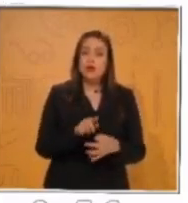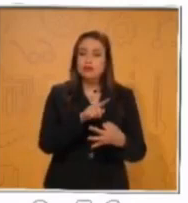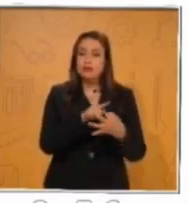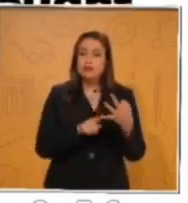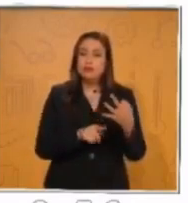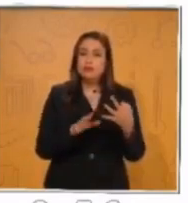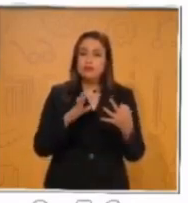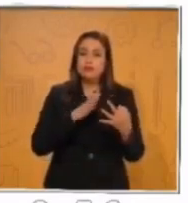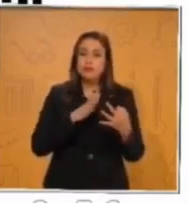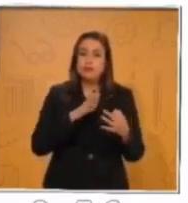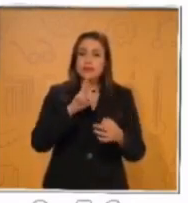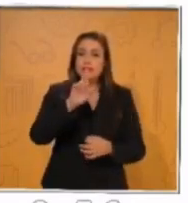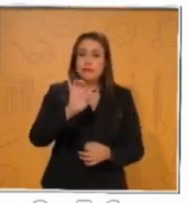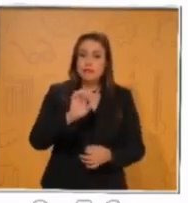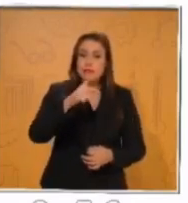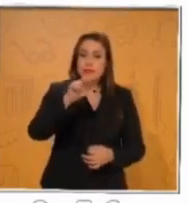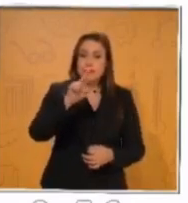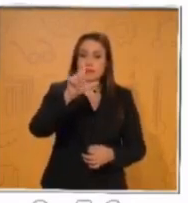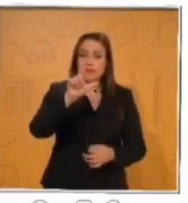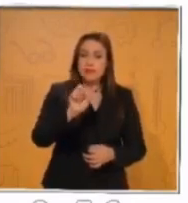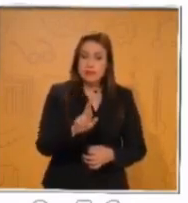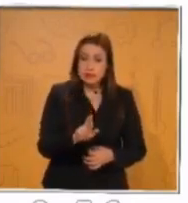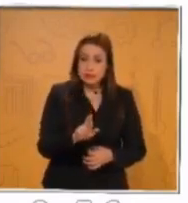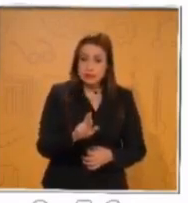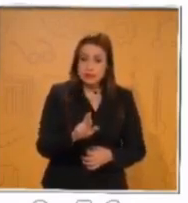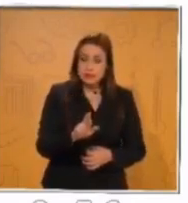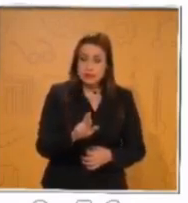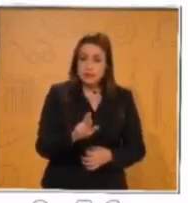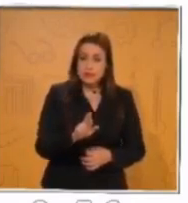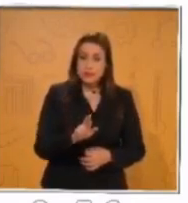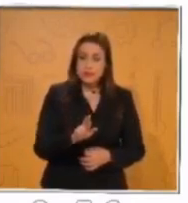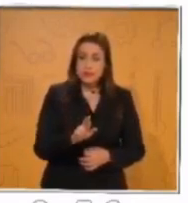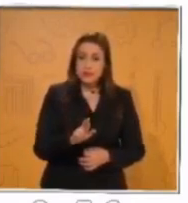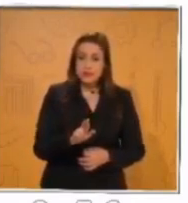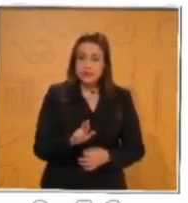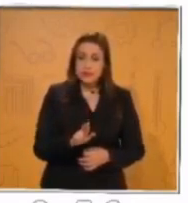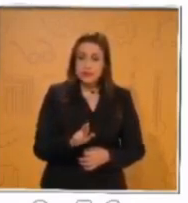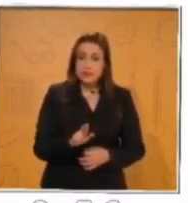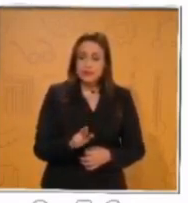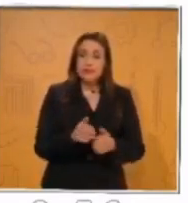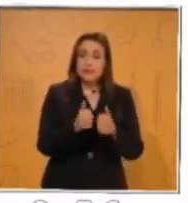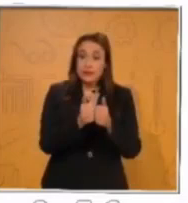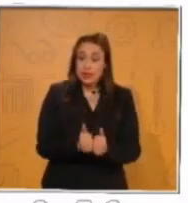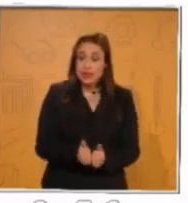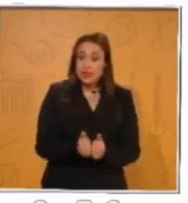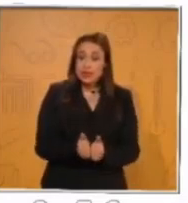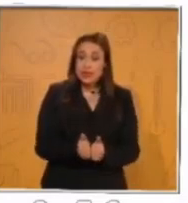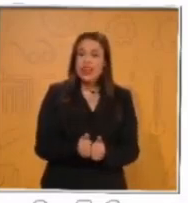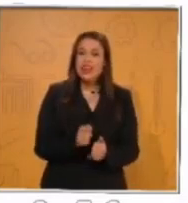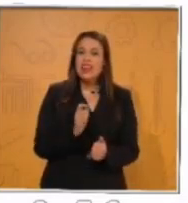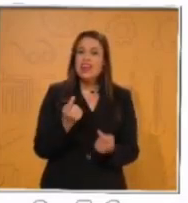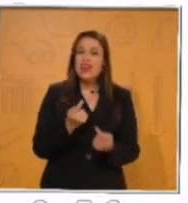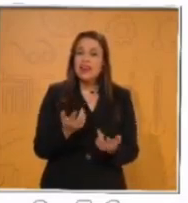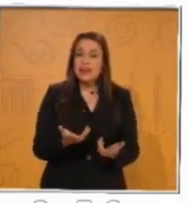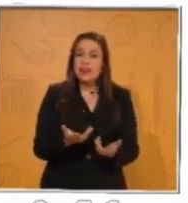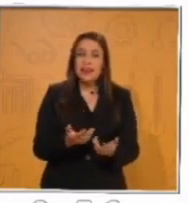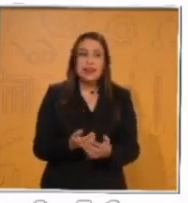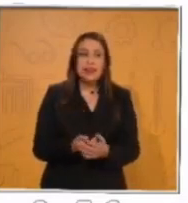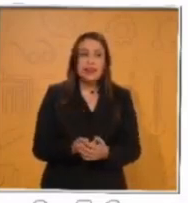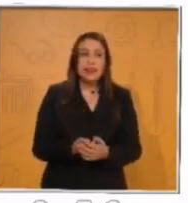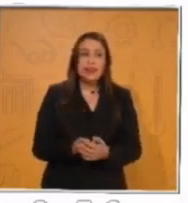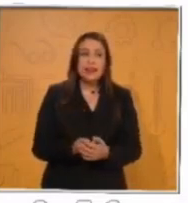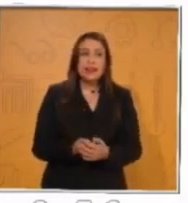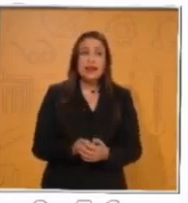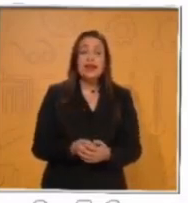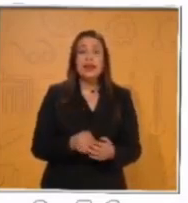irregular. Vote, irregular. Stay, it's regular. It finished with ed.